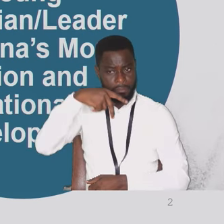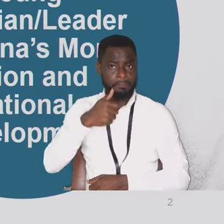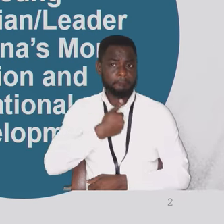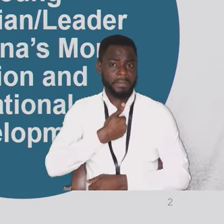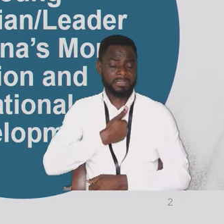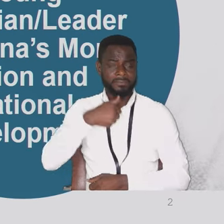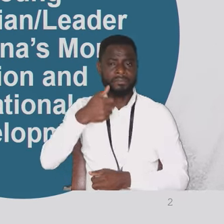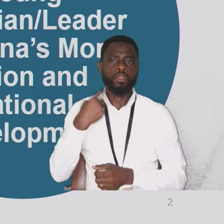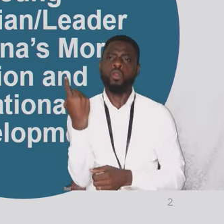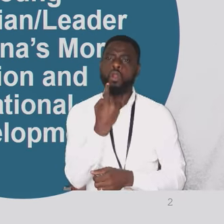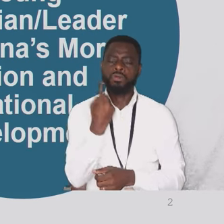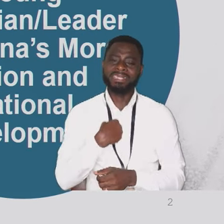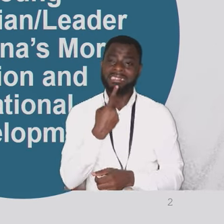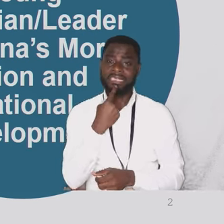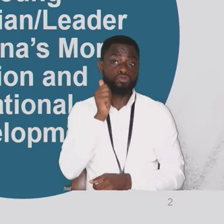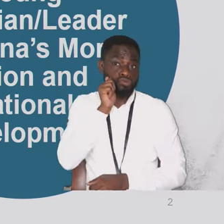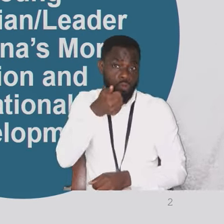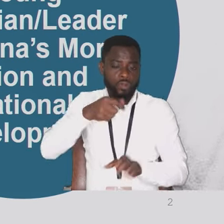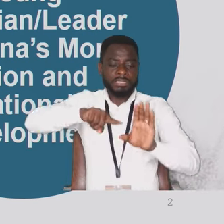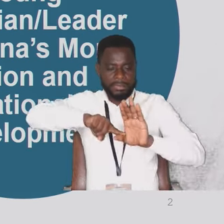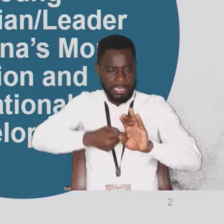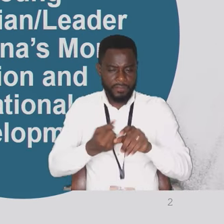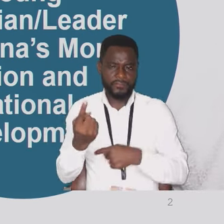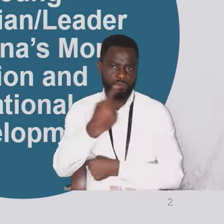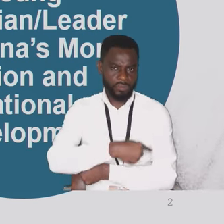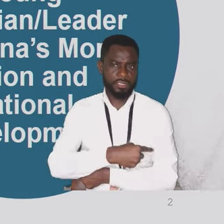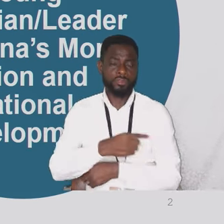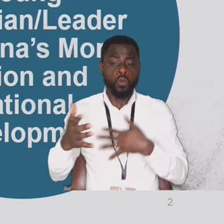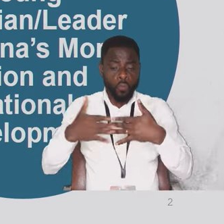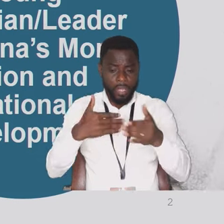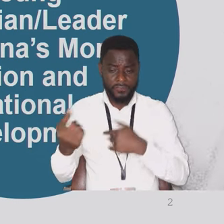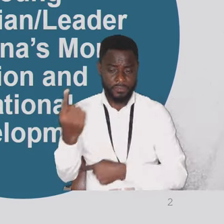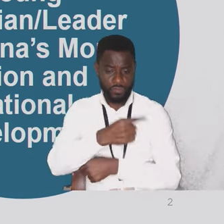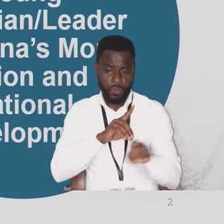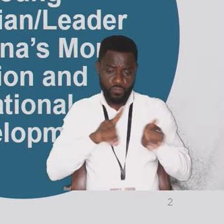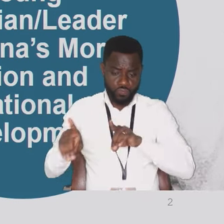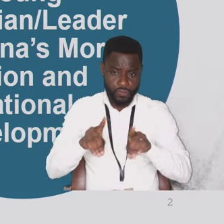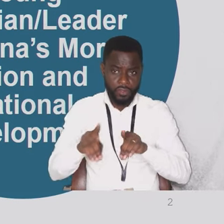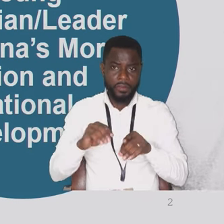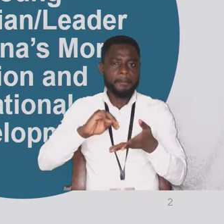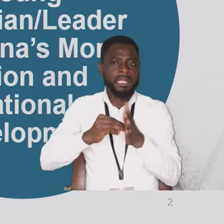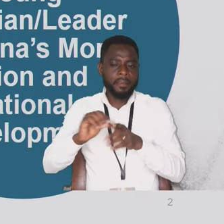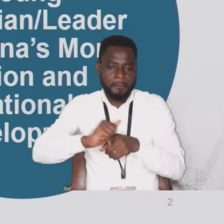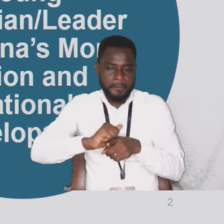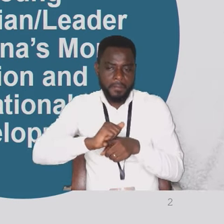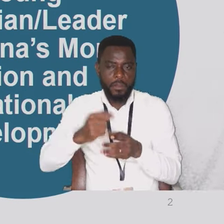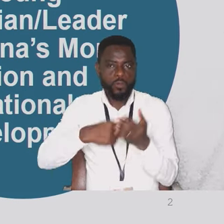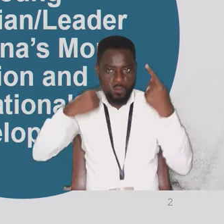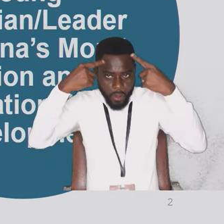that tomorrow begins today. So whatever we do today is a rehearsal of what will be